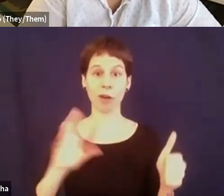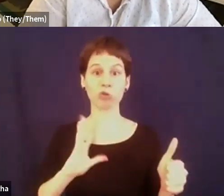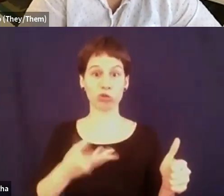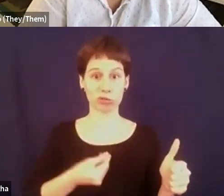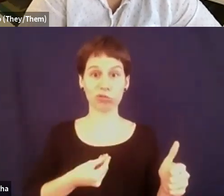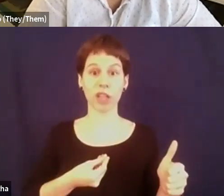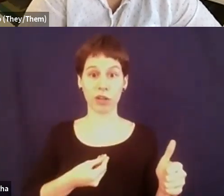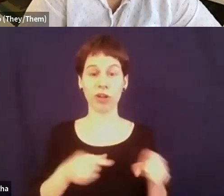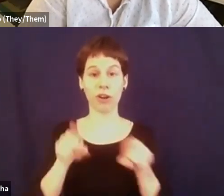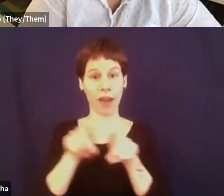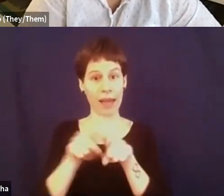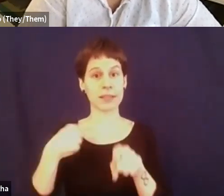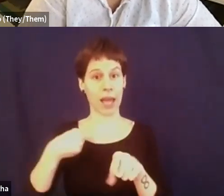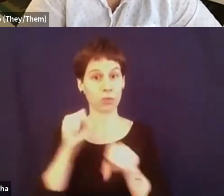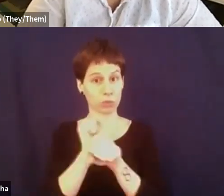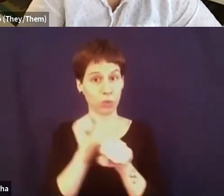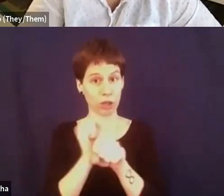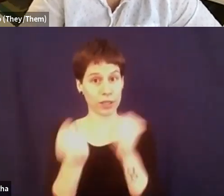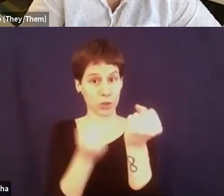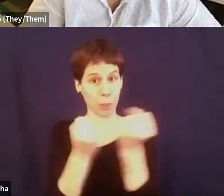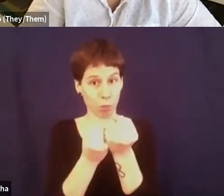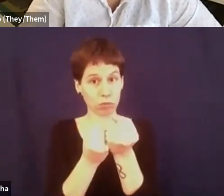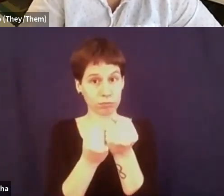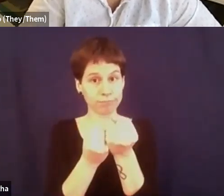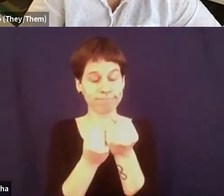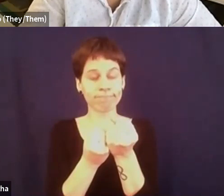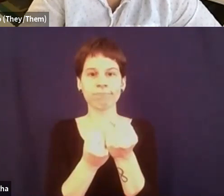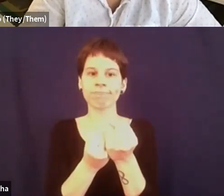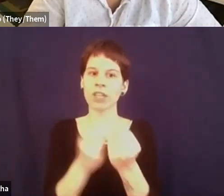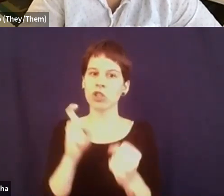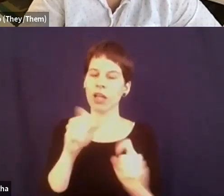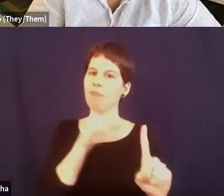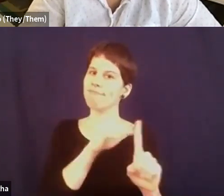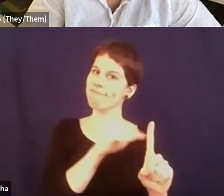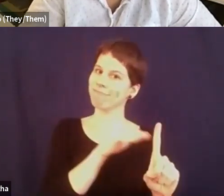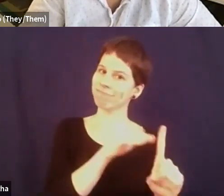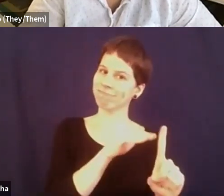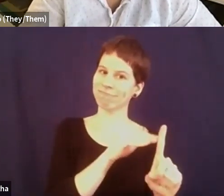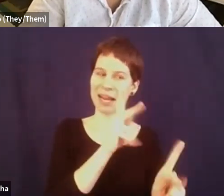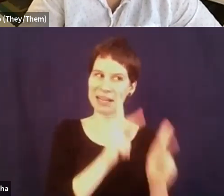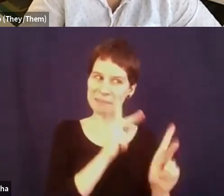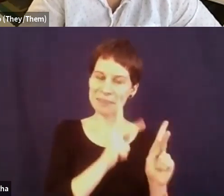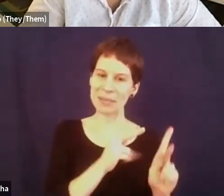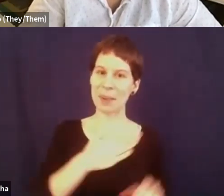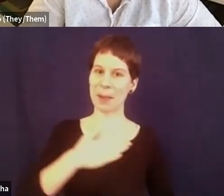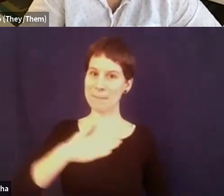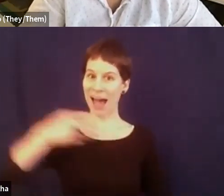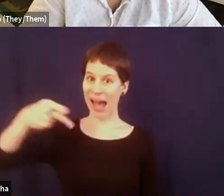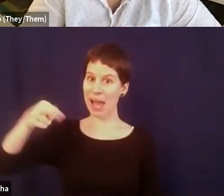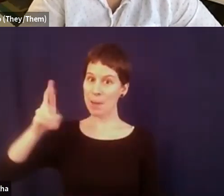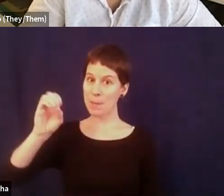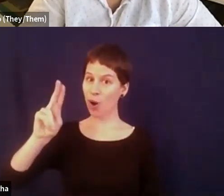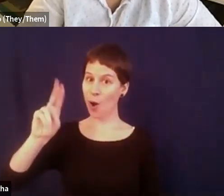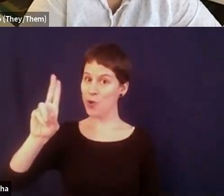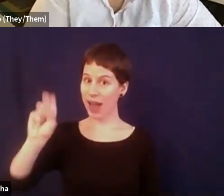partner. And, you know, sometimes you just have to keep reminding people, like, hey, these are my pronouns. Because, you know,